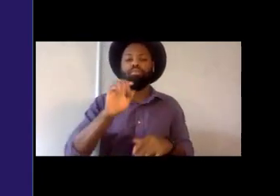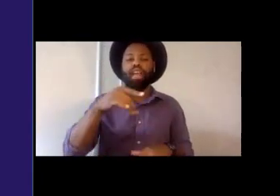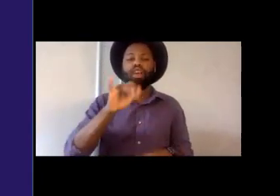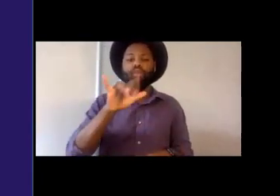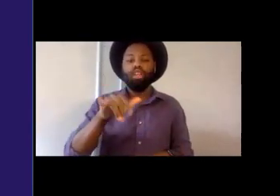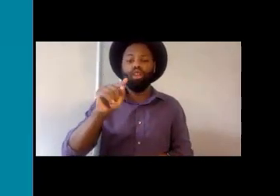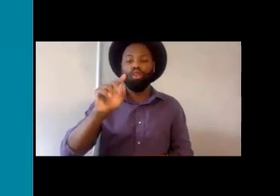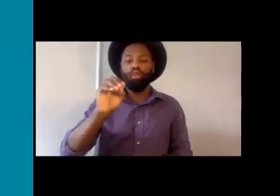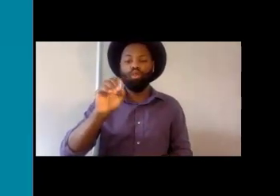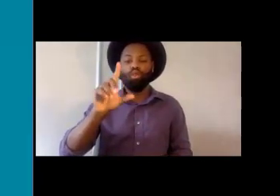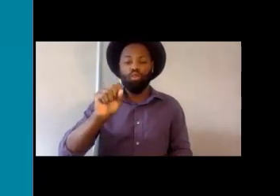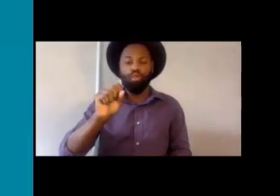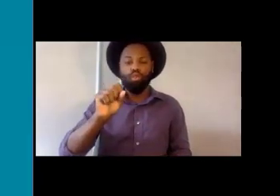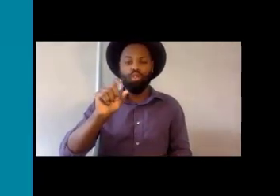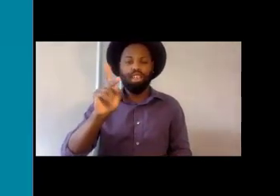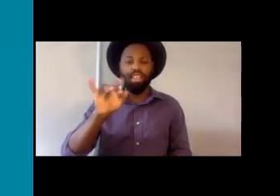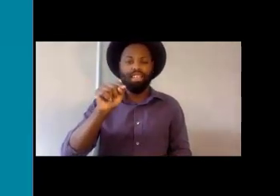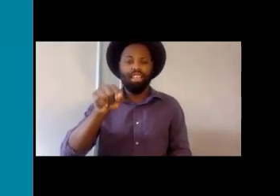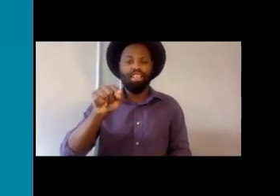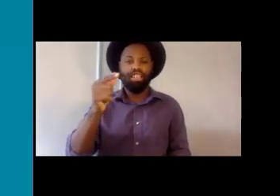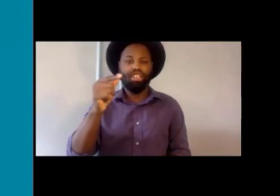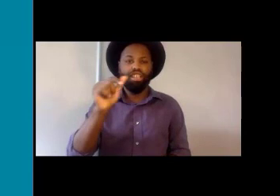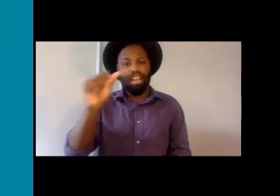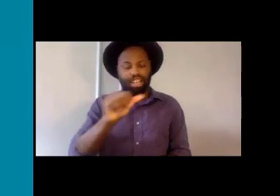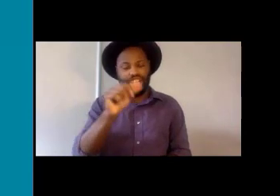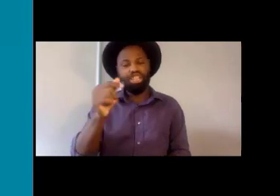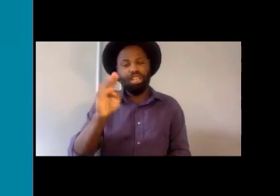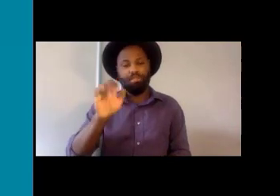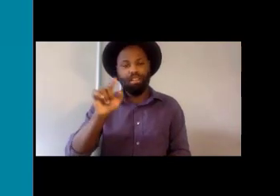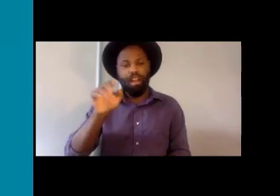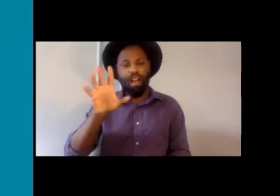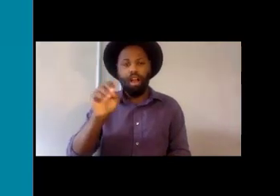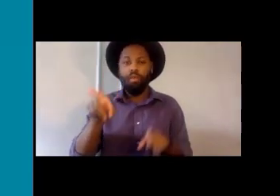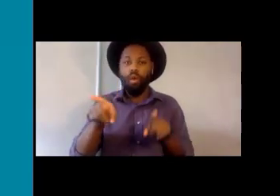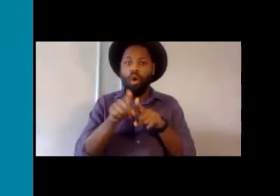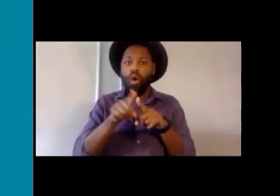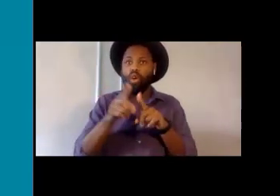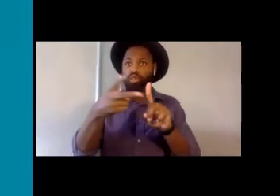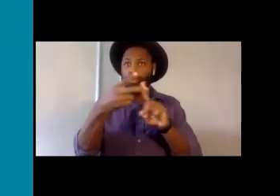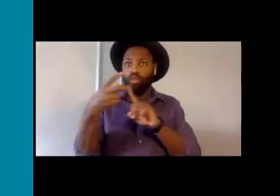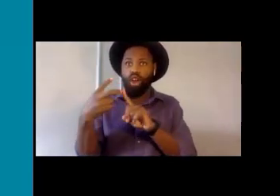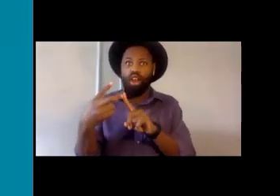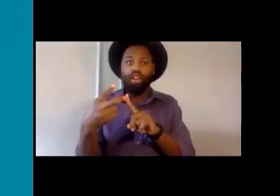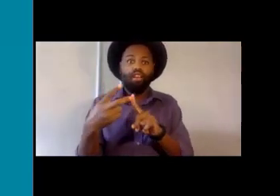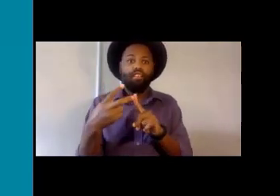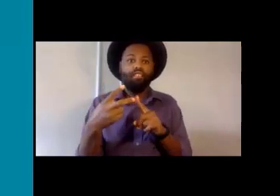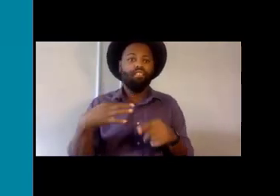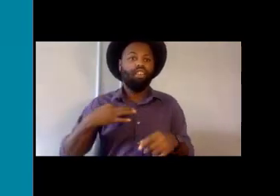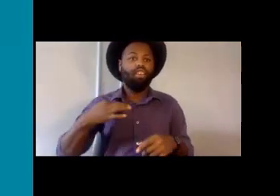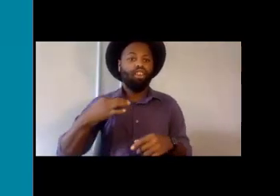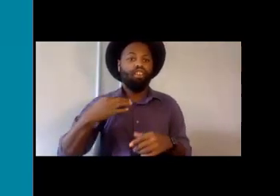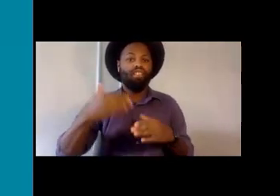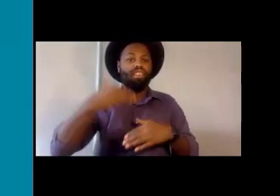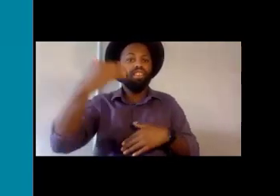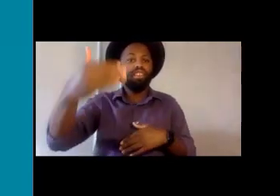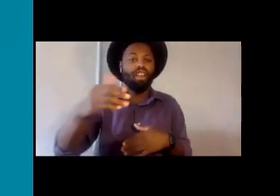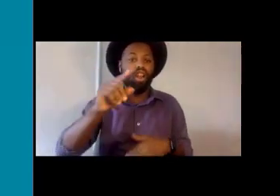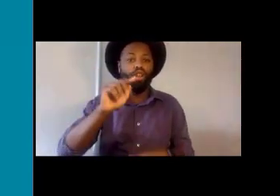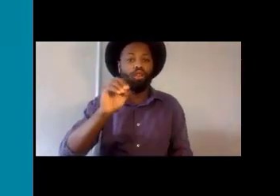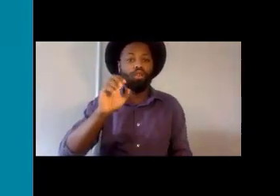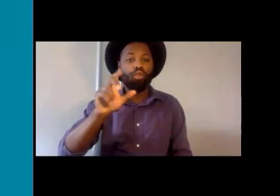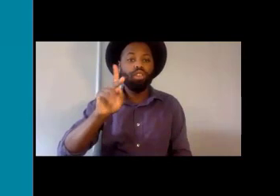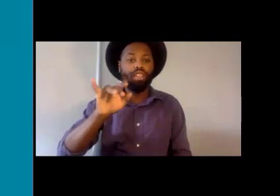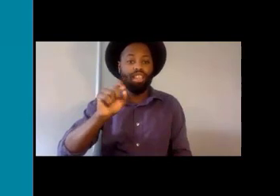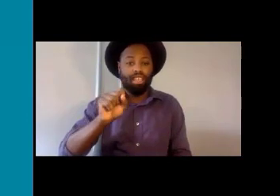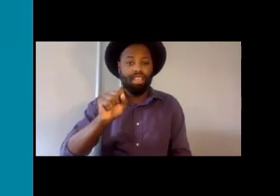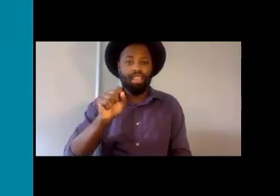equitytoolkits@gmail.com. We're also recruiting volunteers for the next 2 toolkits. You can go to the C4DISC website,